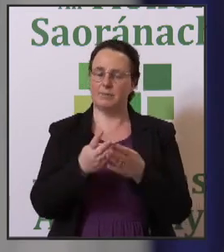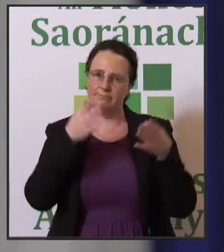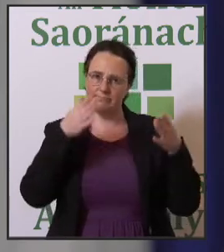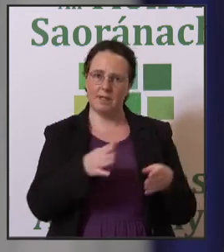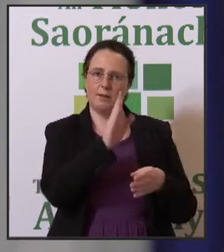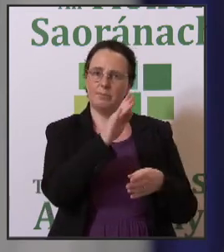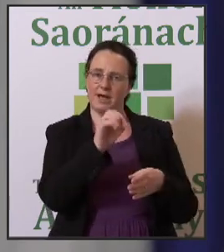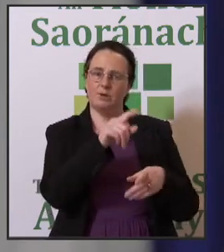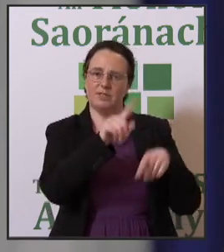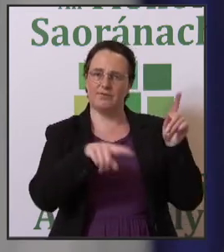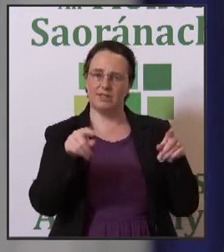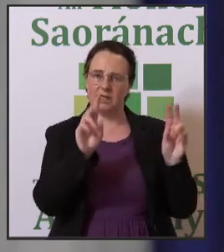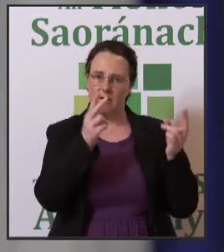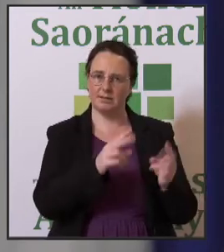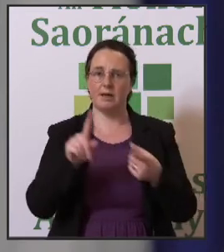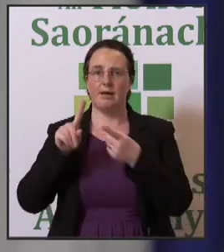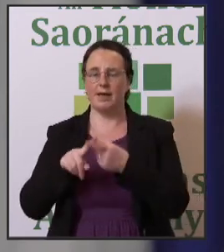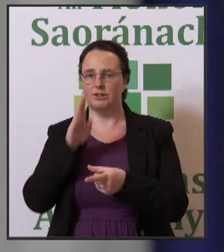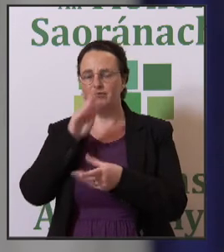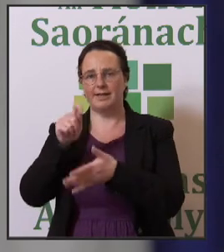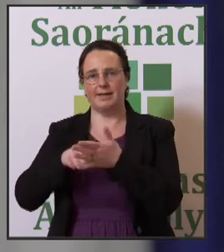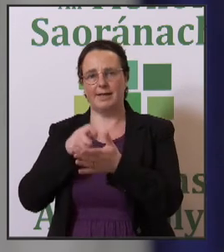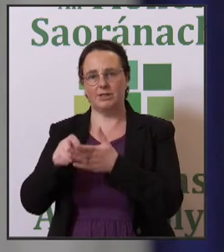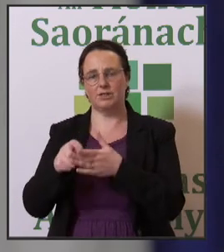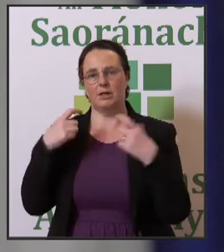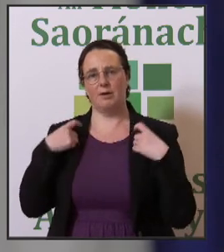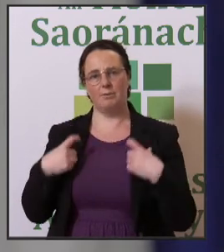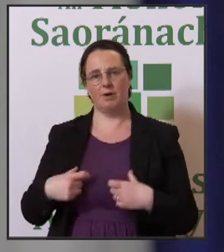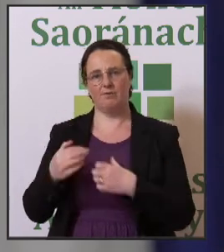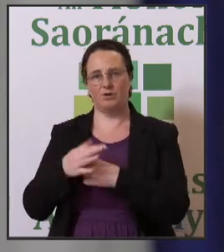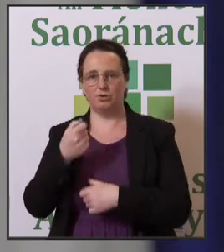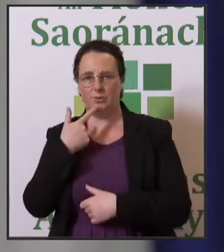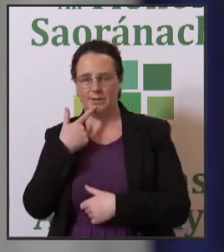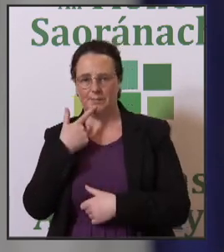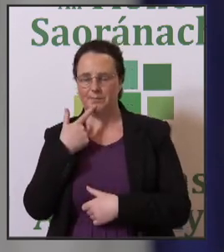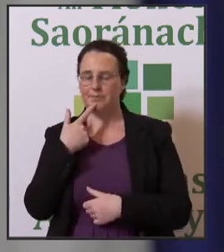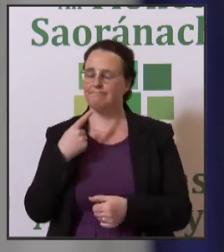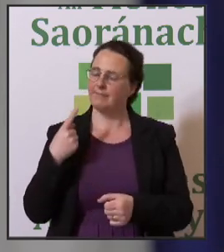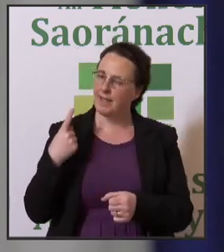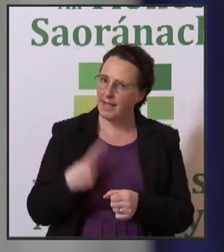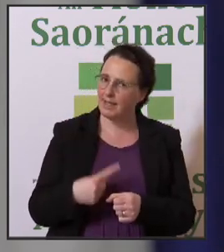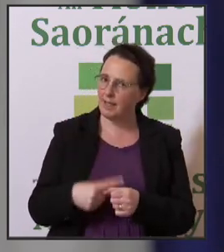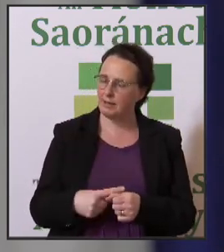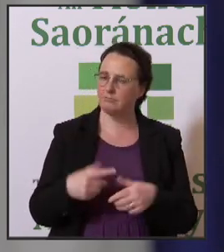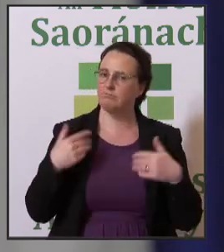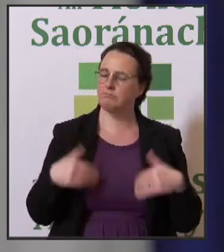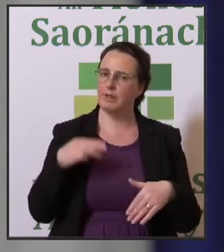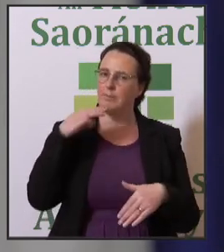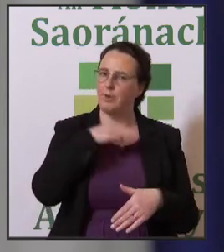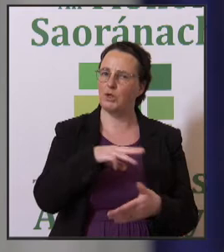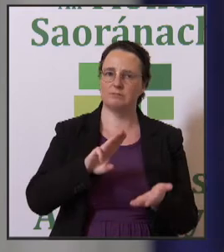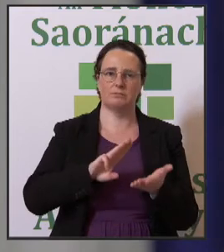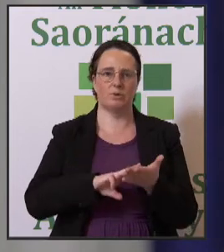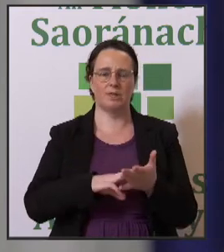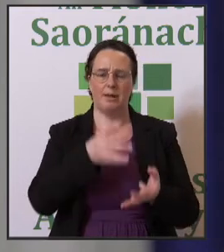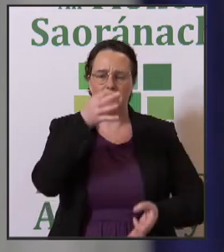loss and on a directly elected mayor for Dublin. Once again, we are at an important moment in the